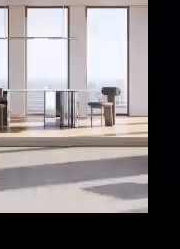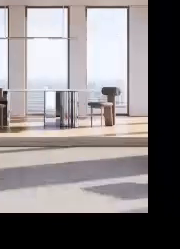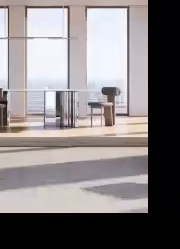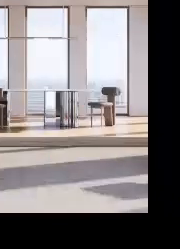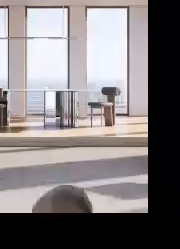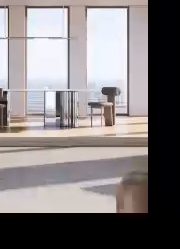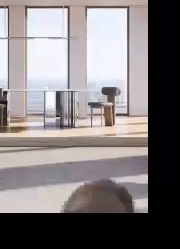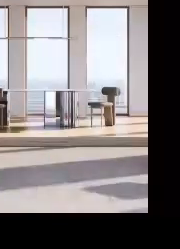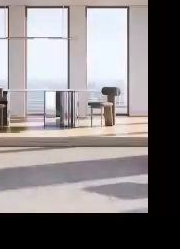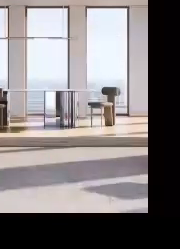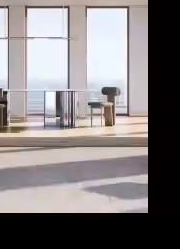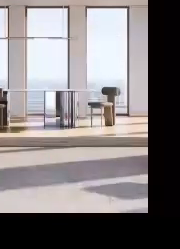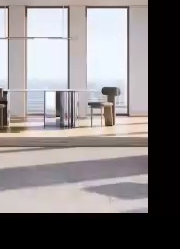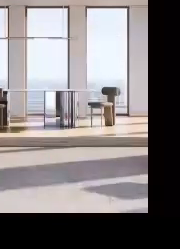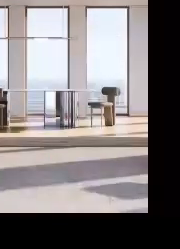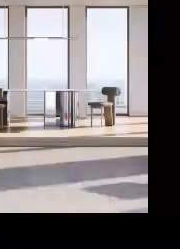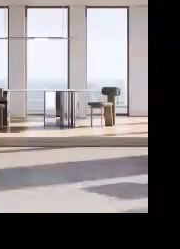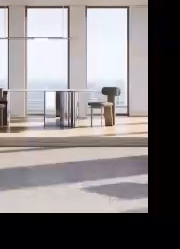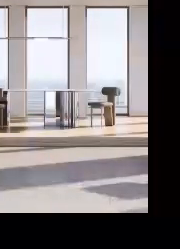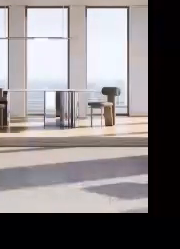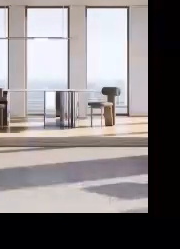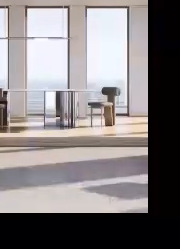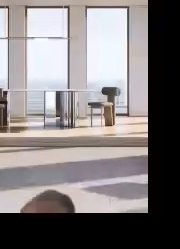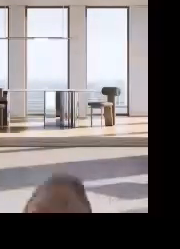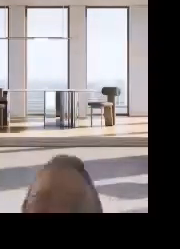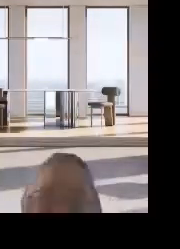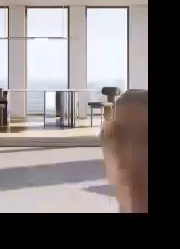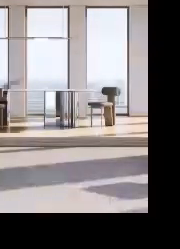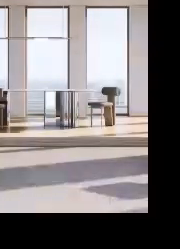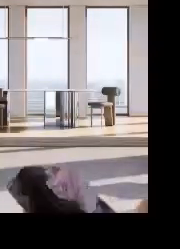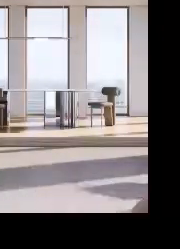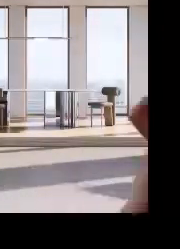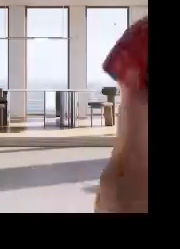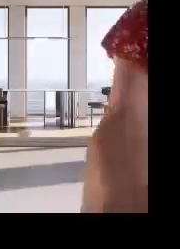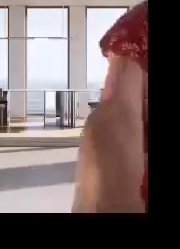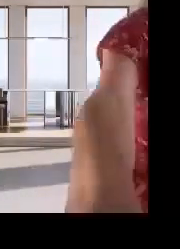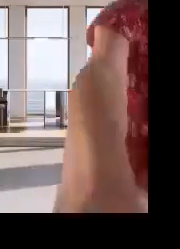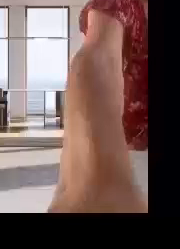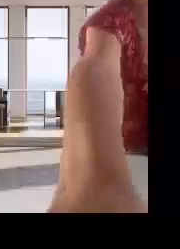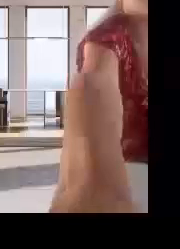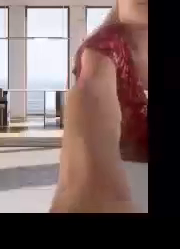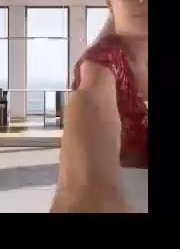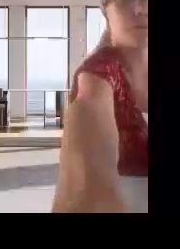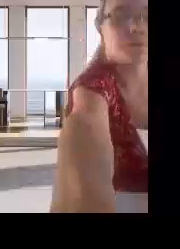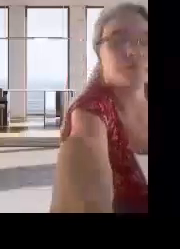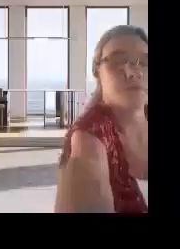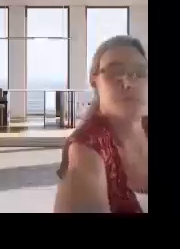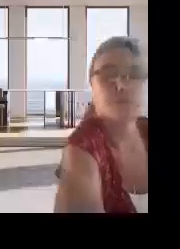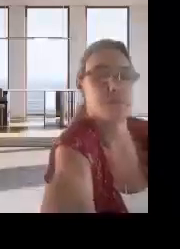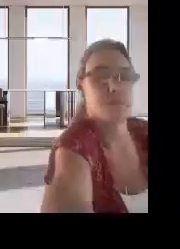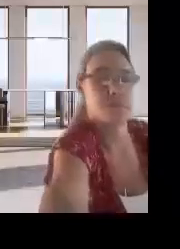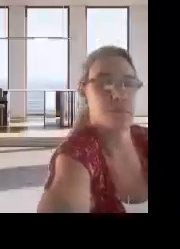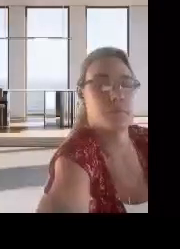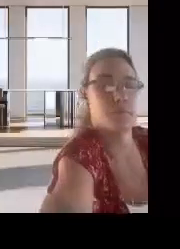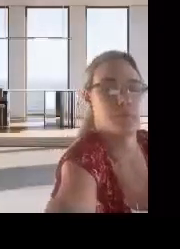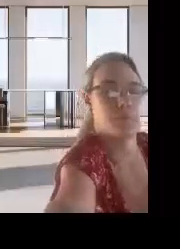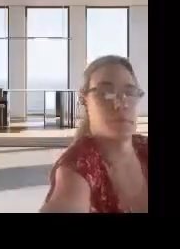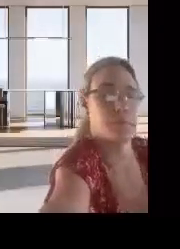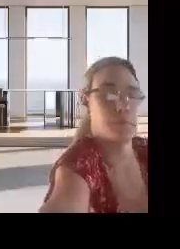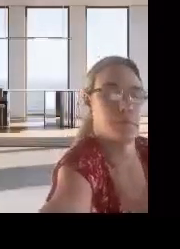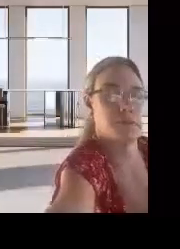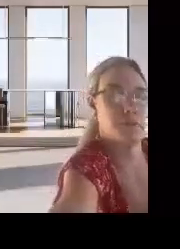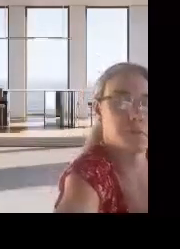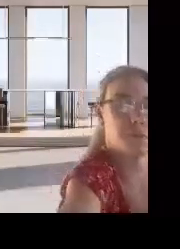do they work with? And the entire system, yes, they're part of the team, but there are